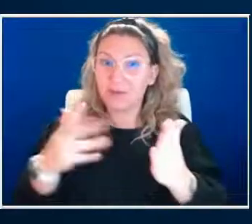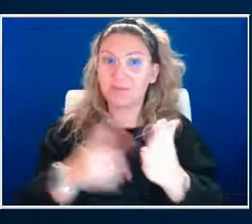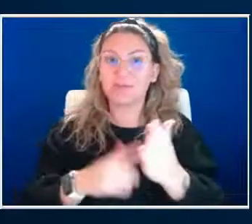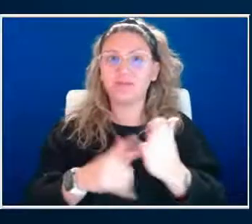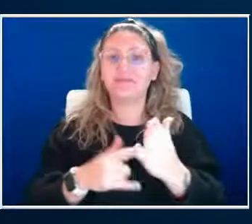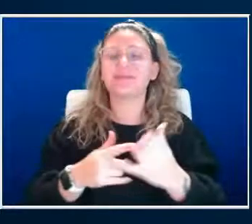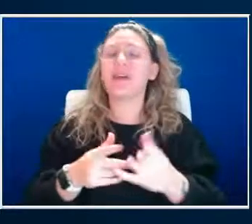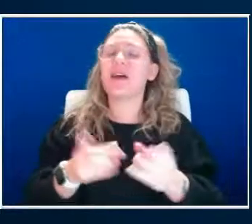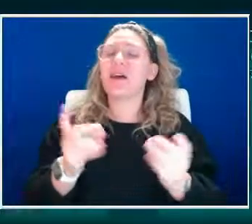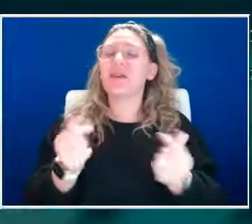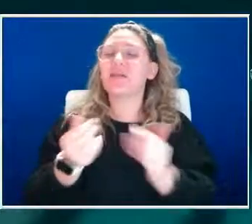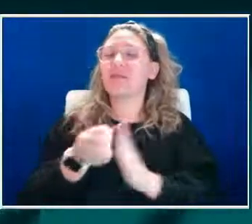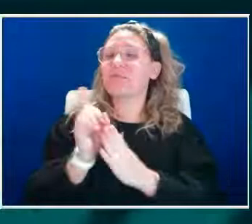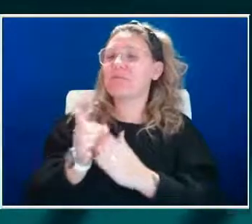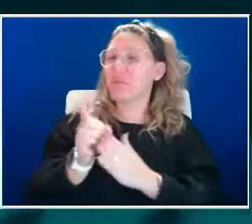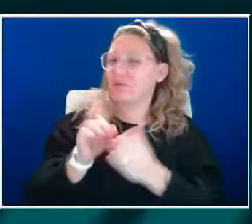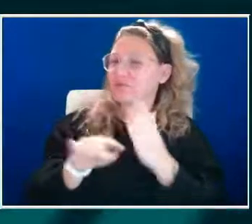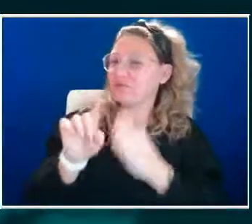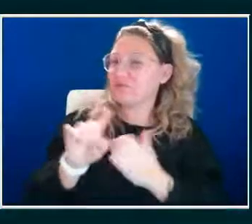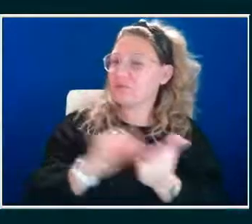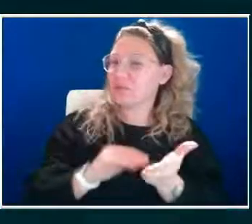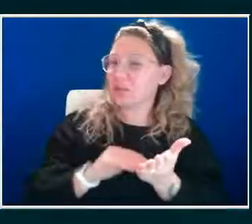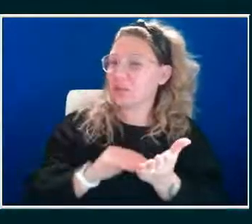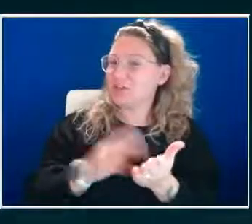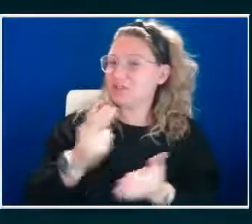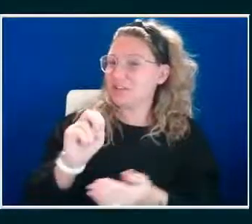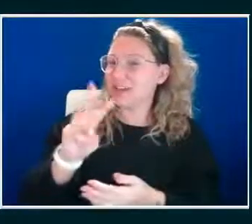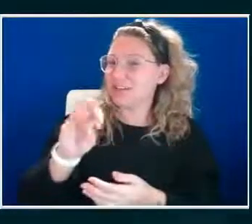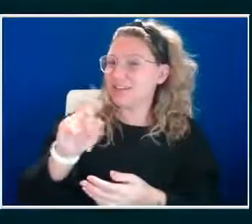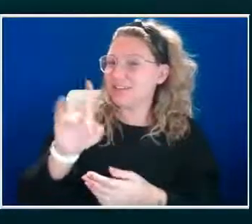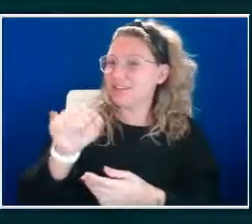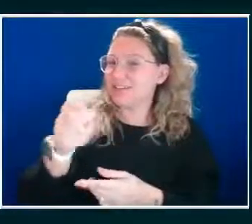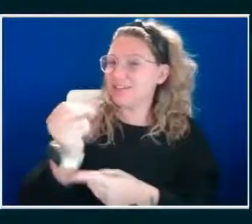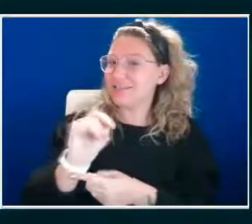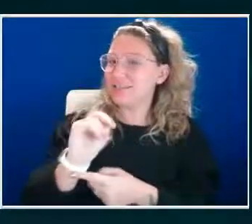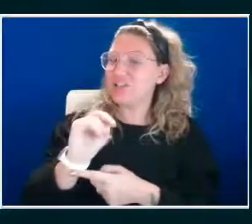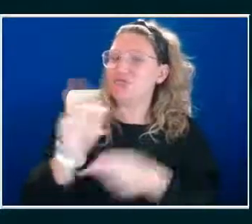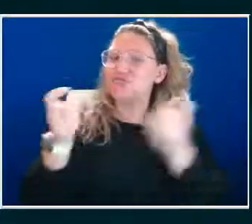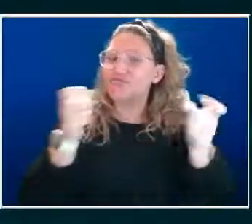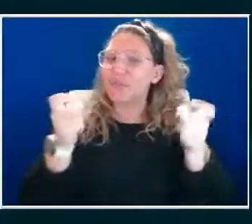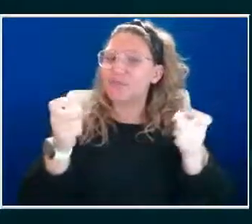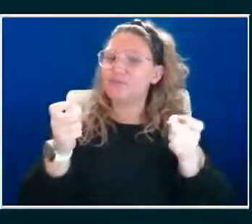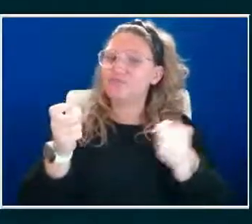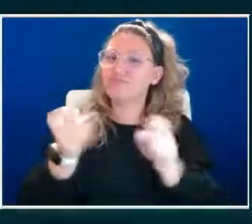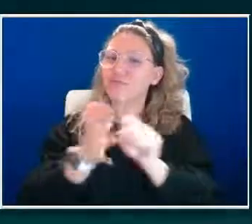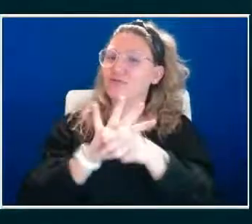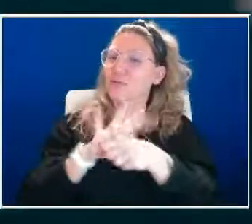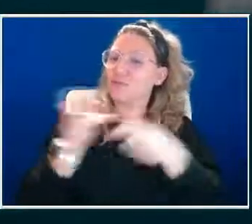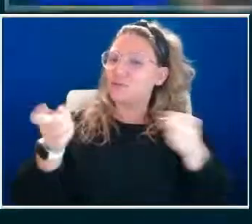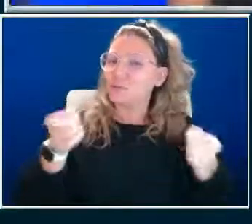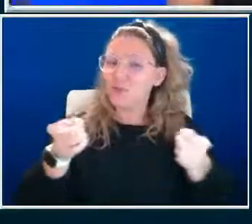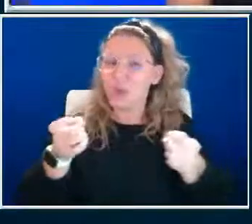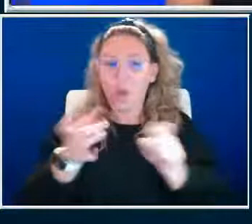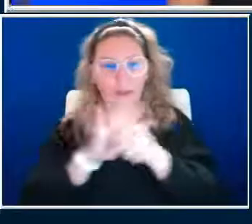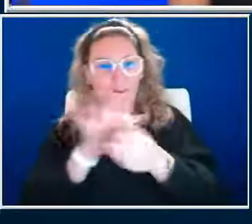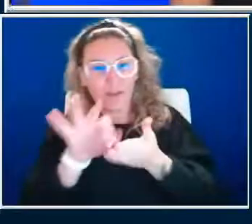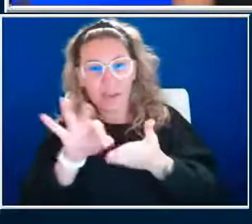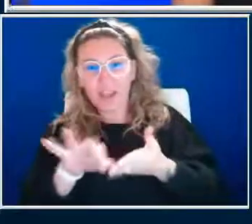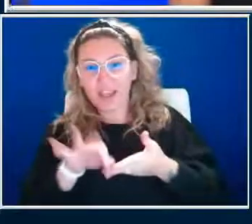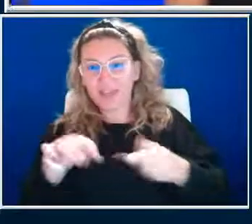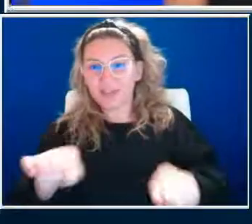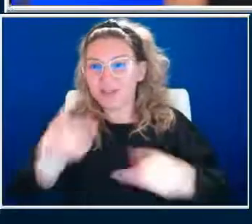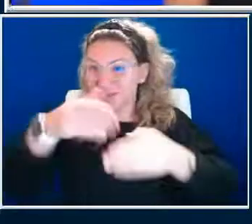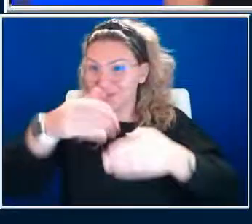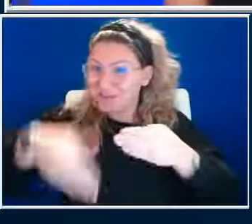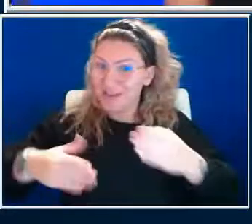Dr. Dana Hawkinson, Medical Director of Infection Prevention and Control, to check our COVID count, see how we did over the weekend. Good morning. Happy Monday. Yeah,